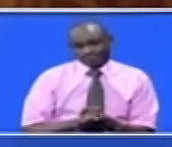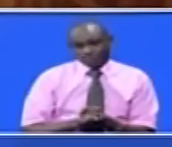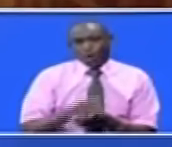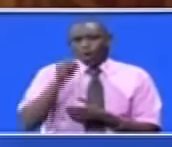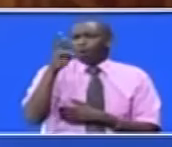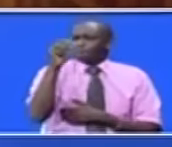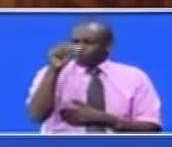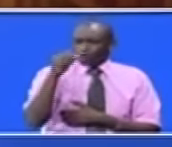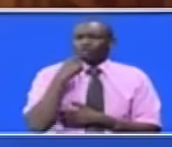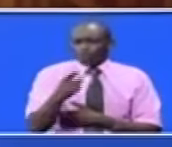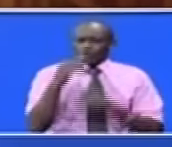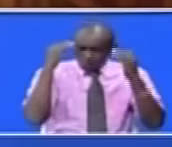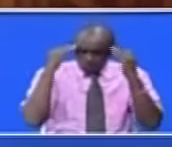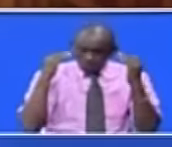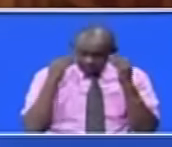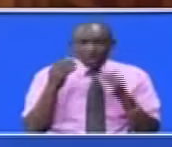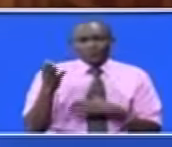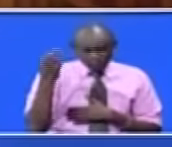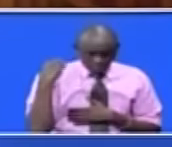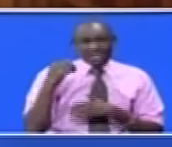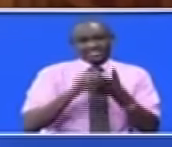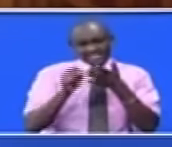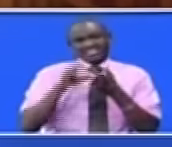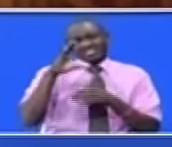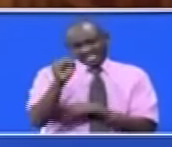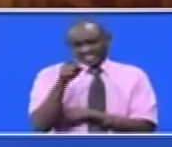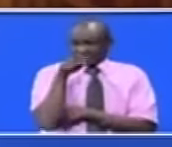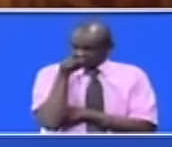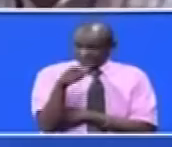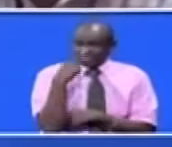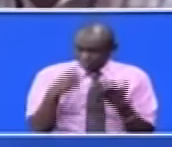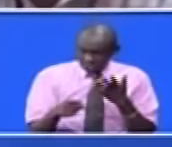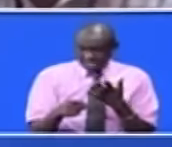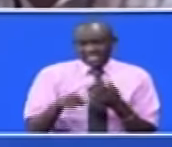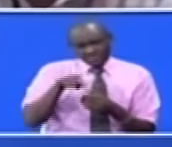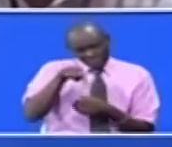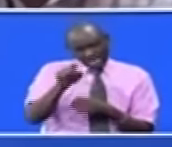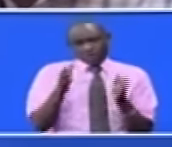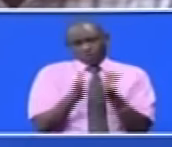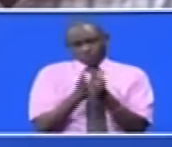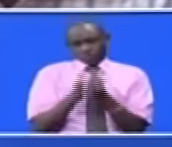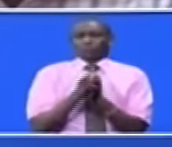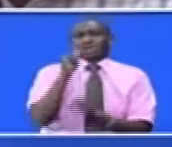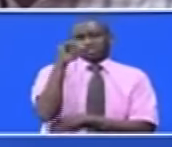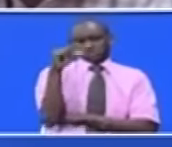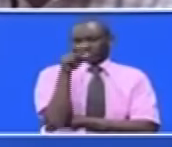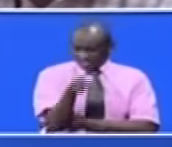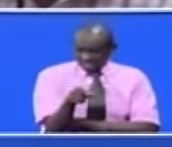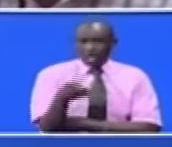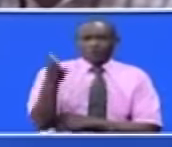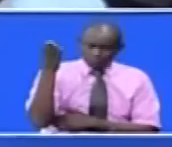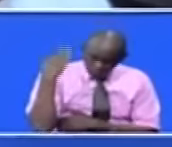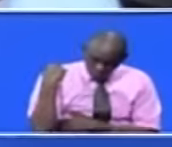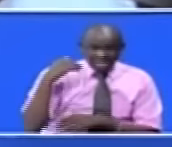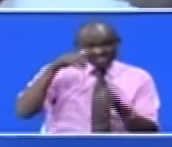Omollo also told the court that immediate former Deputy Inspector General of Police Grace Kaindi, former Inspector General of Police David Kimayo, former Interior